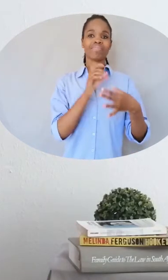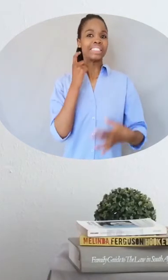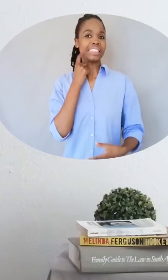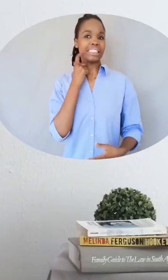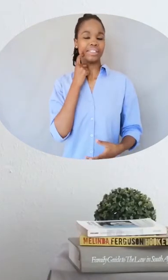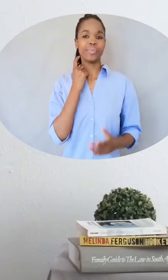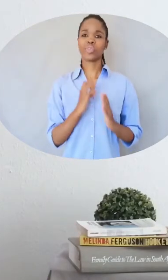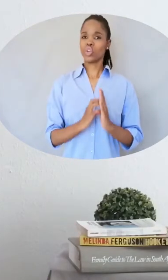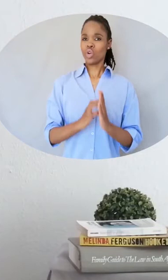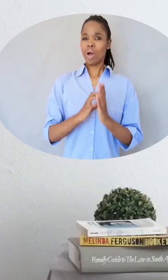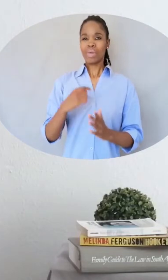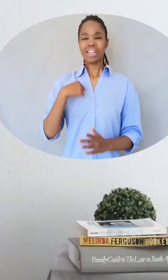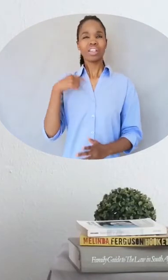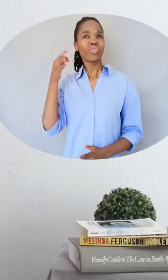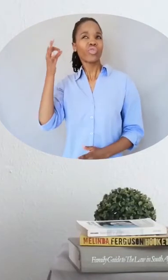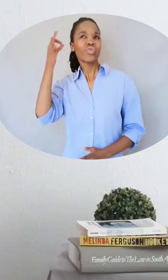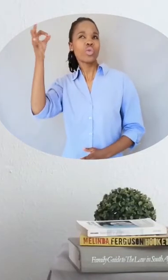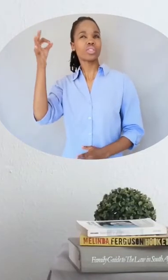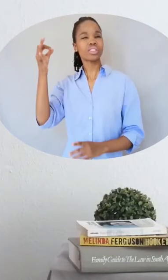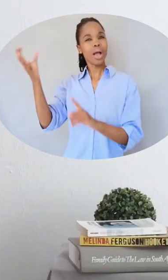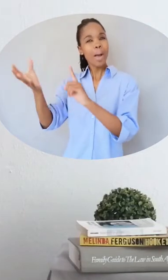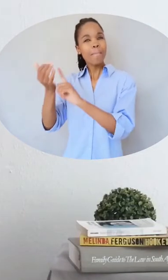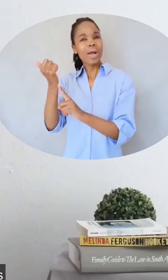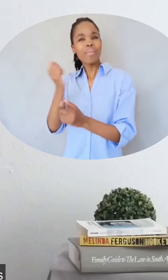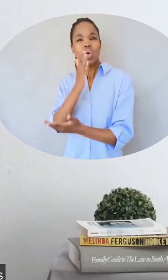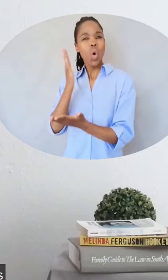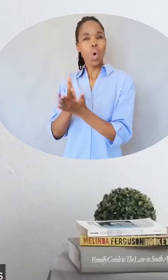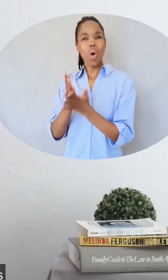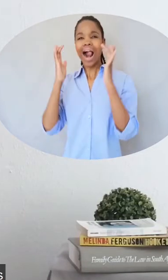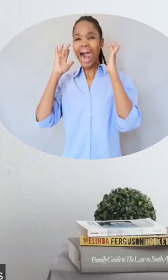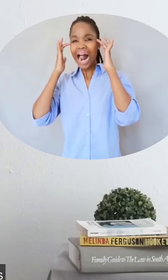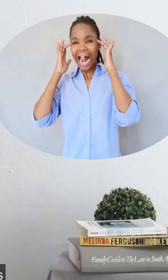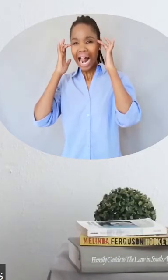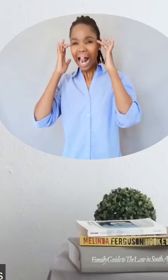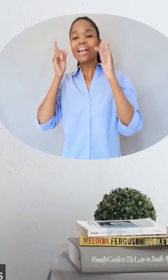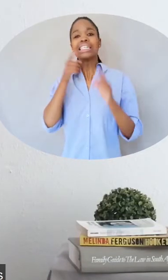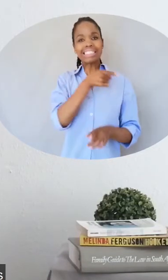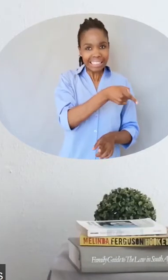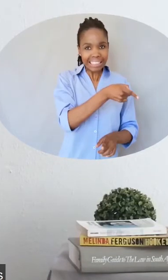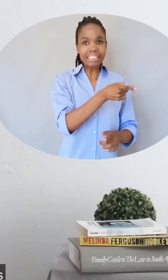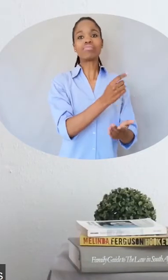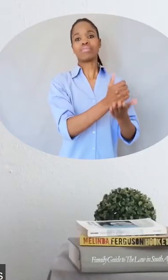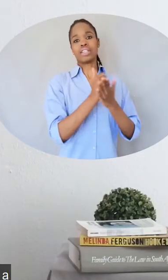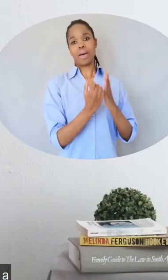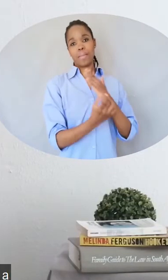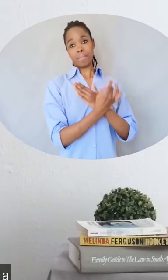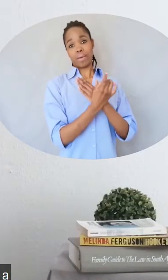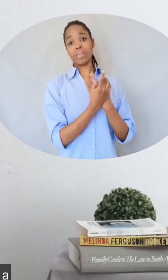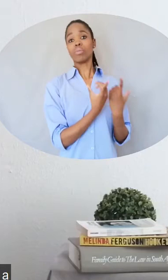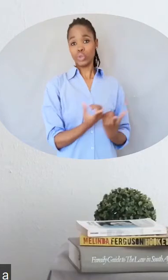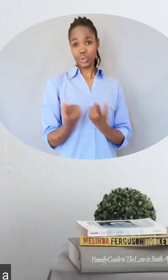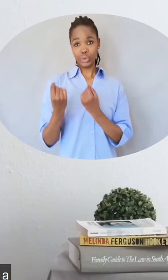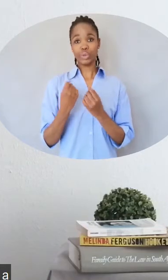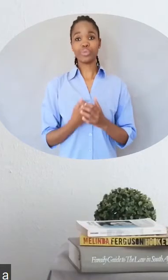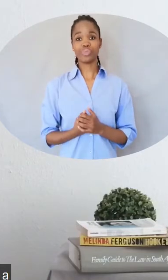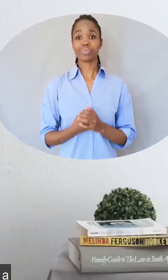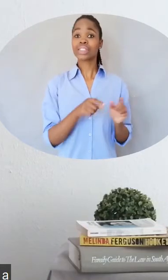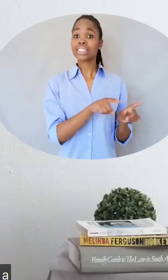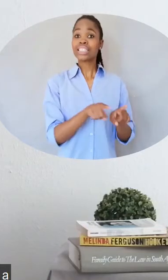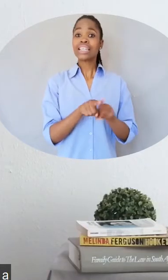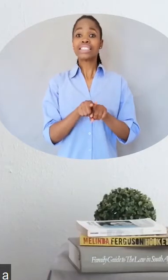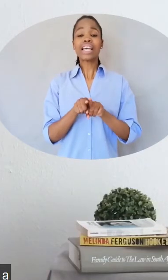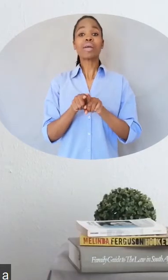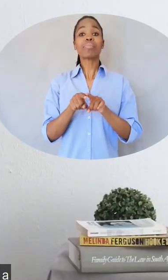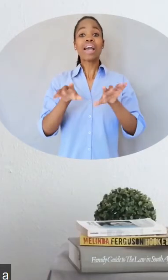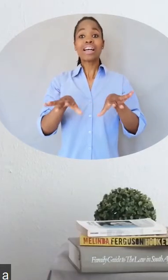If you are not sure about your career journey then ask someone who's done it before. When I wanted to